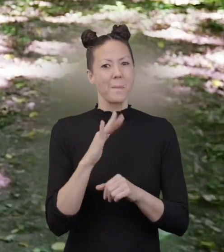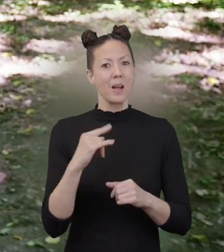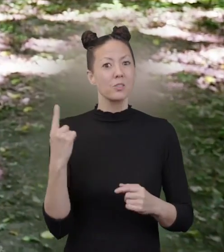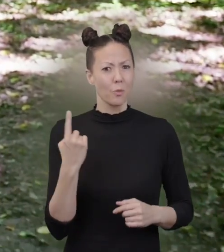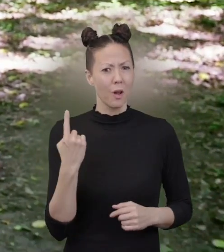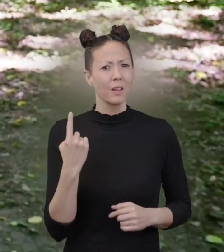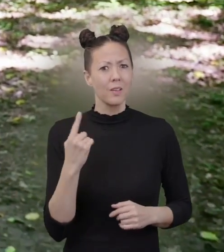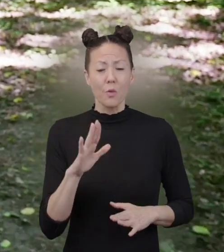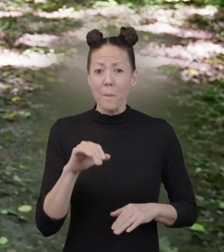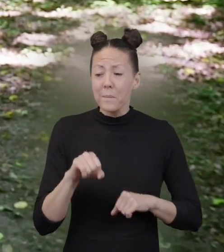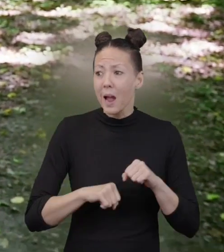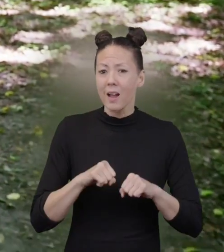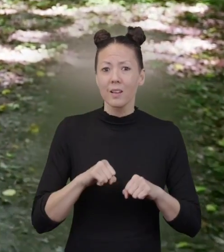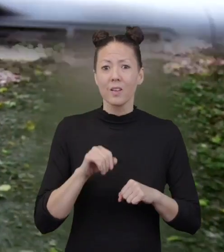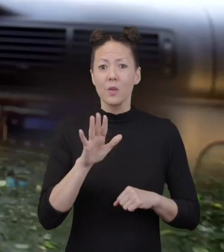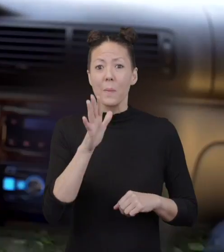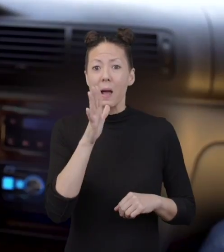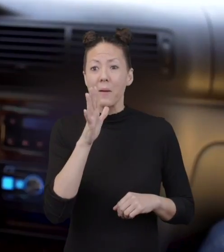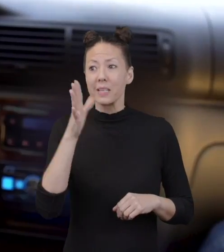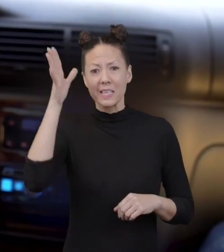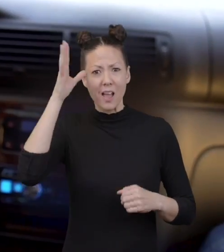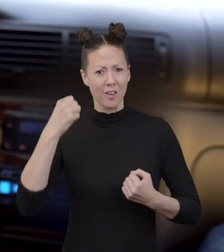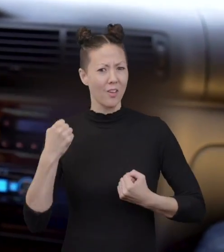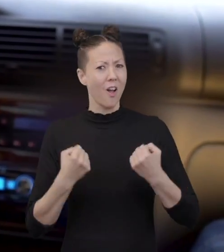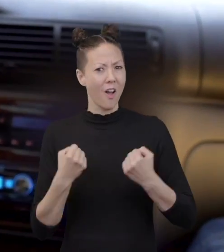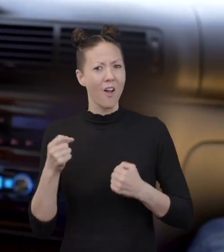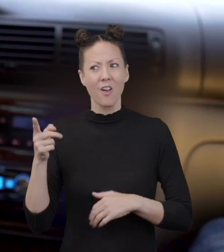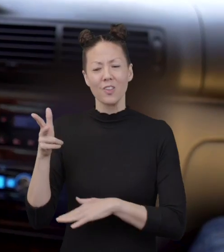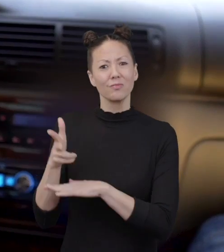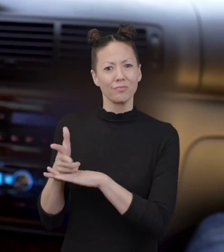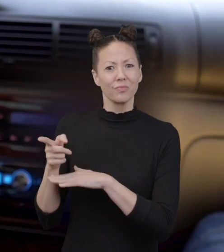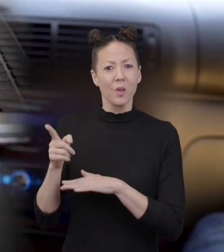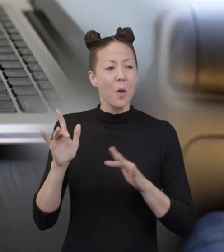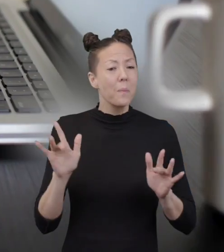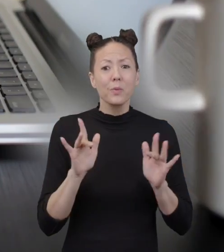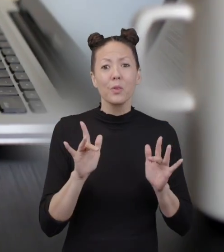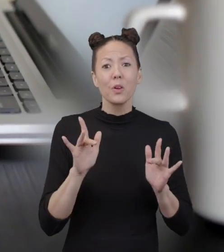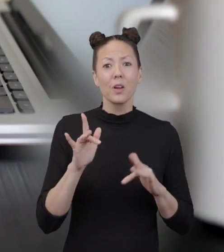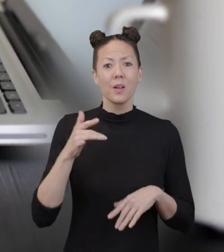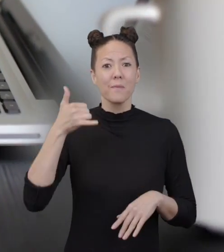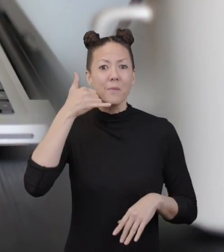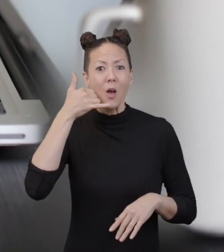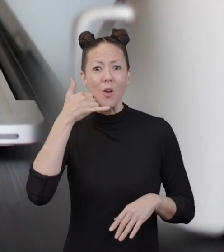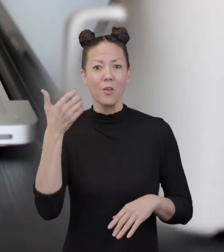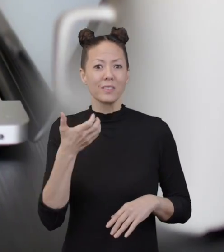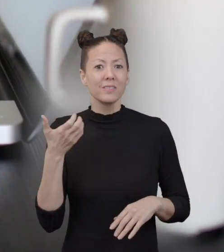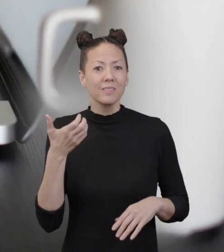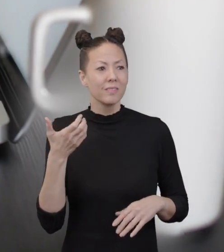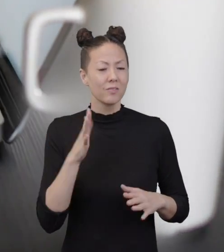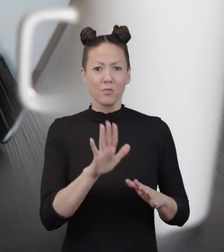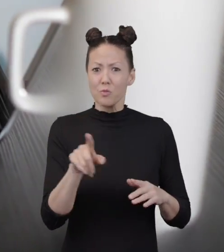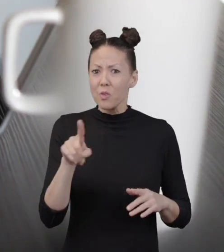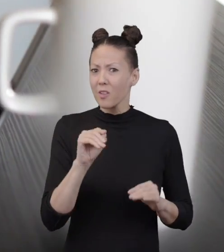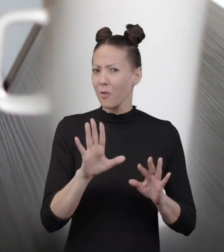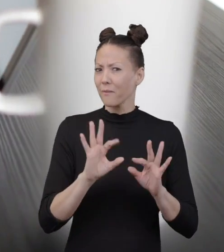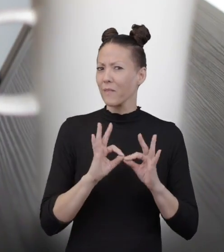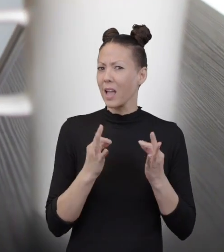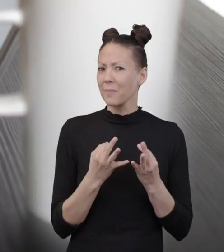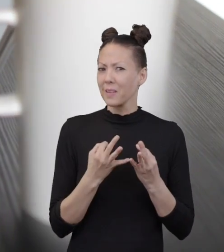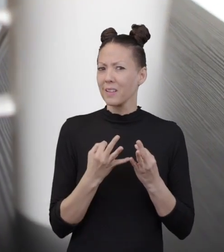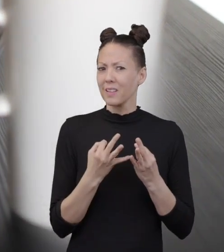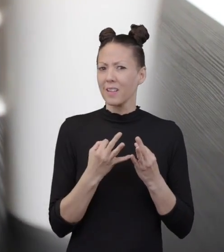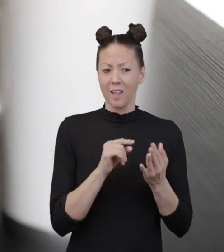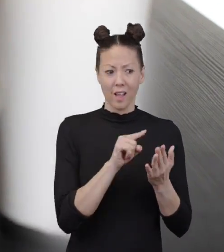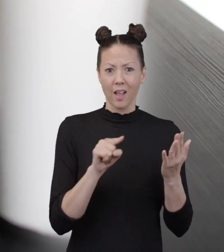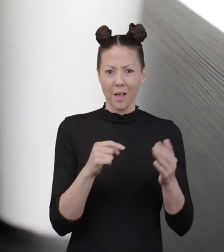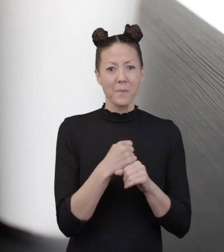someone. Your bike? Your mom and dad's car? The computer or smartphone you and your family might use. It all had to be